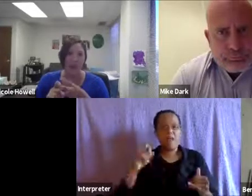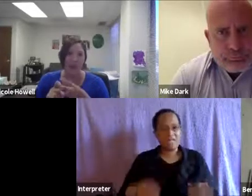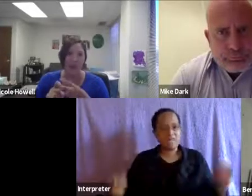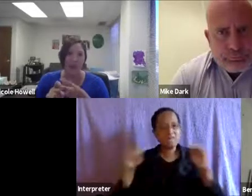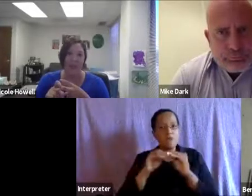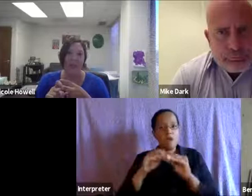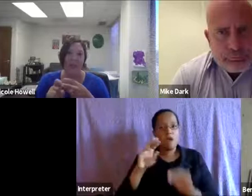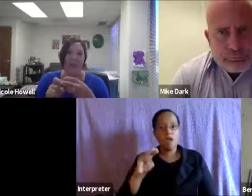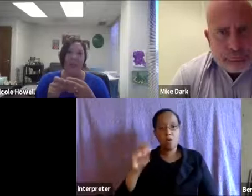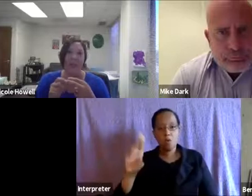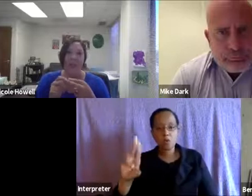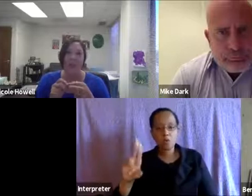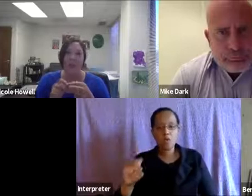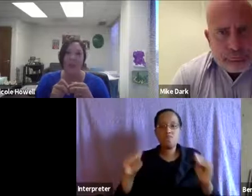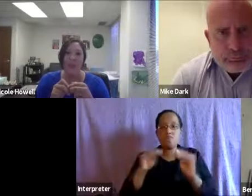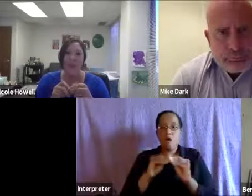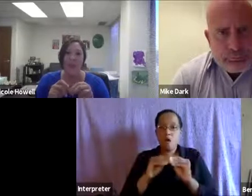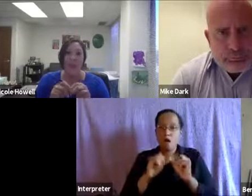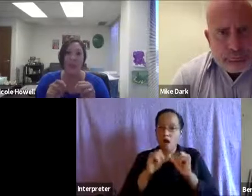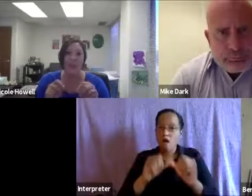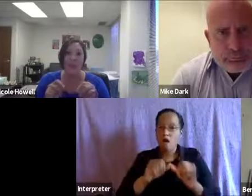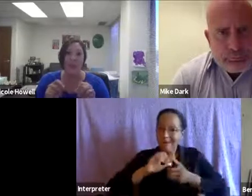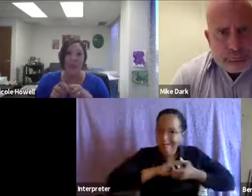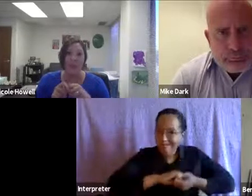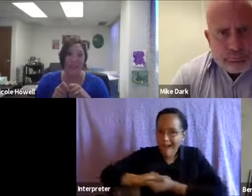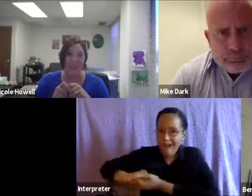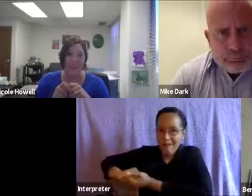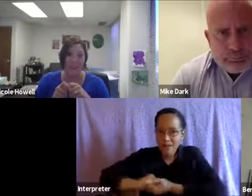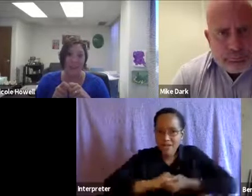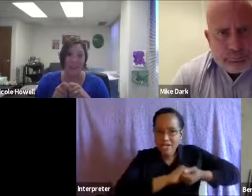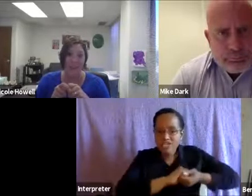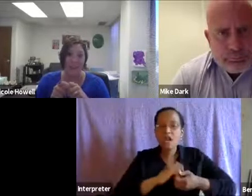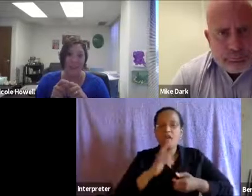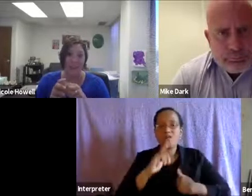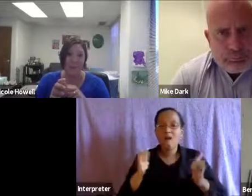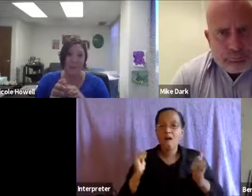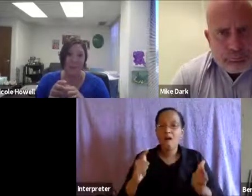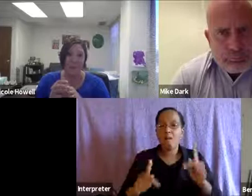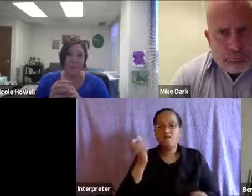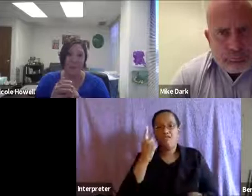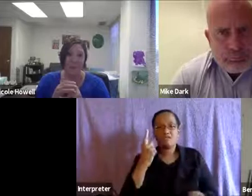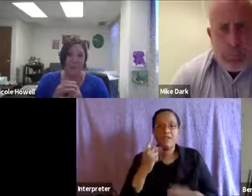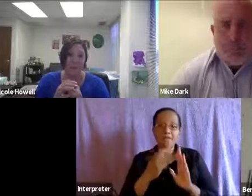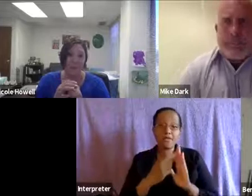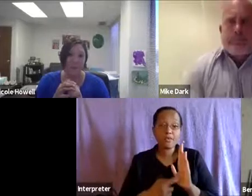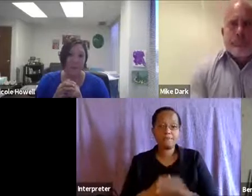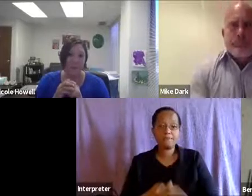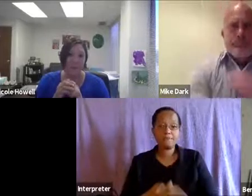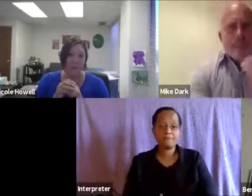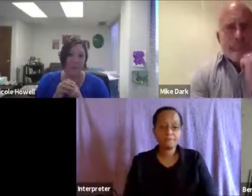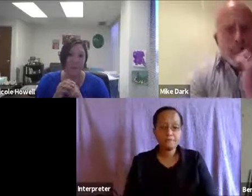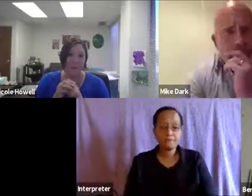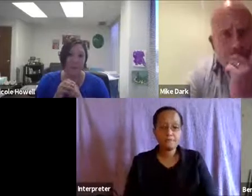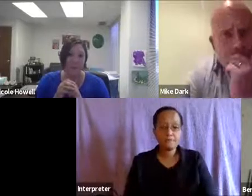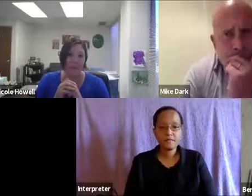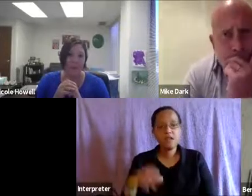leads to sort of ombudsman being prevented from entering buildings. Is I heard from a public health official, well, we didn't mean you guys. And so I think that's the